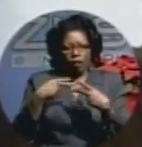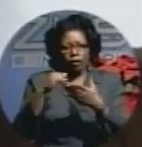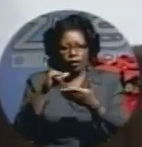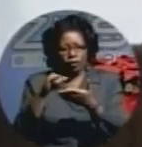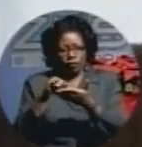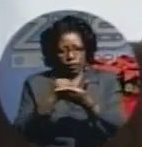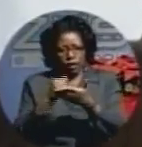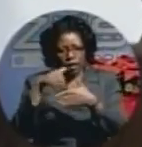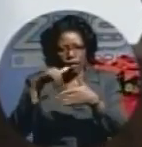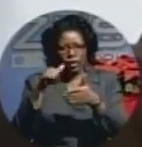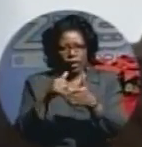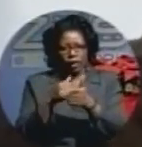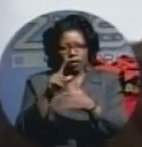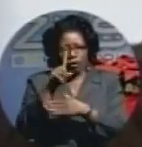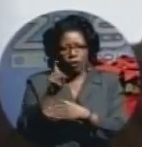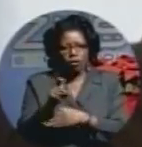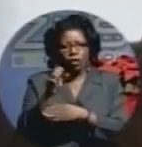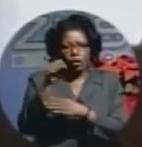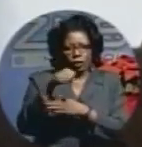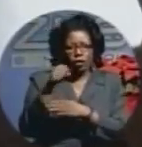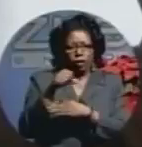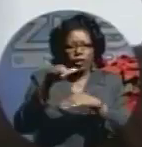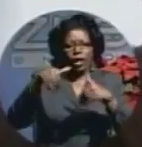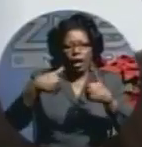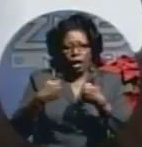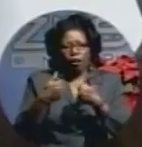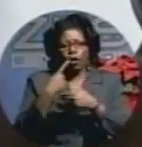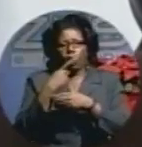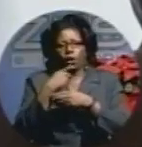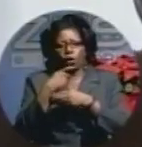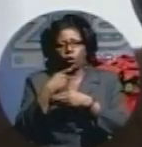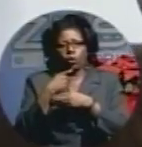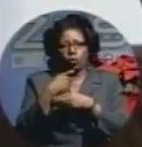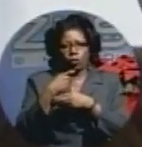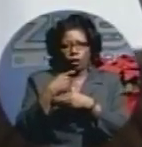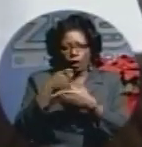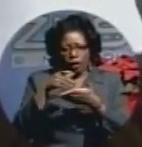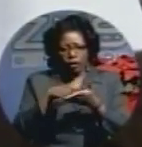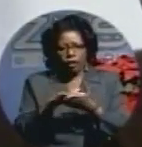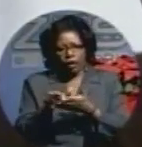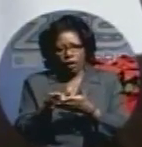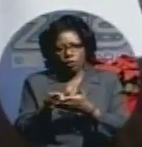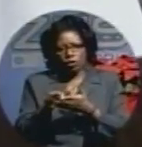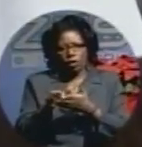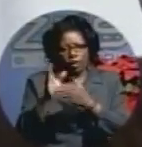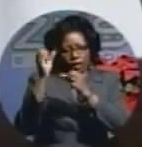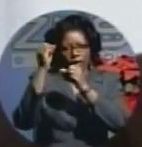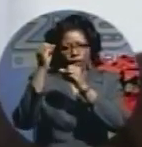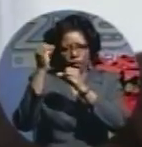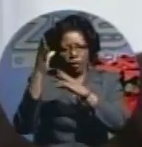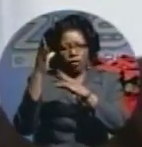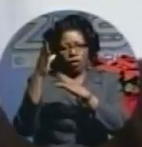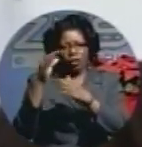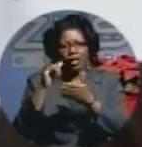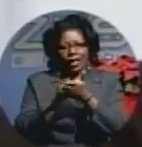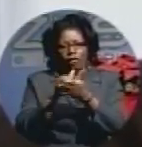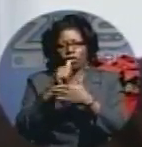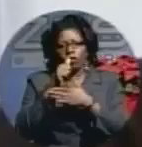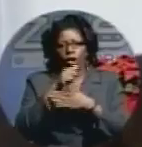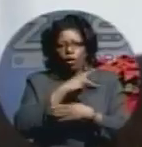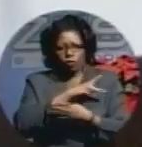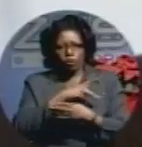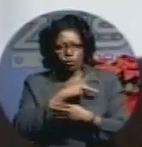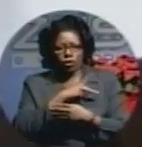and determine how the information was leaked, why. Because I think it's wrong. People's personal information should be their